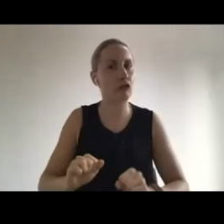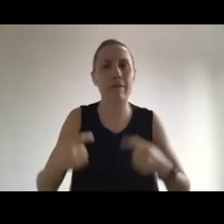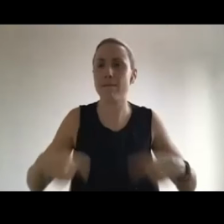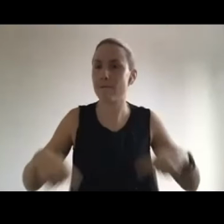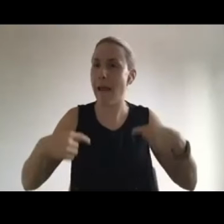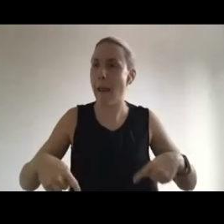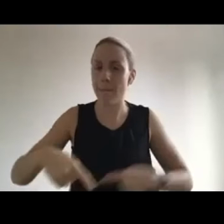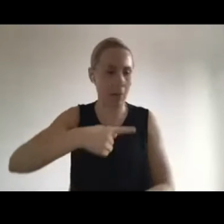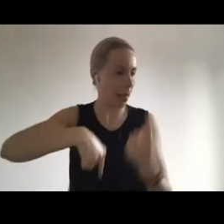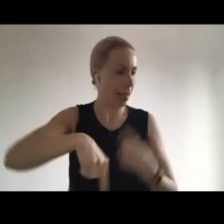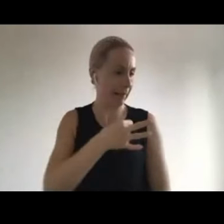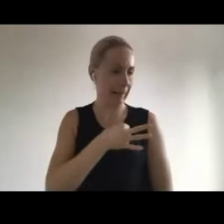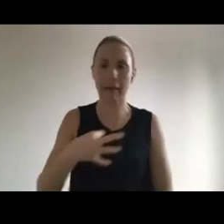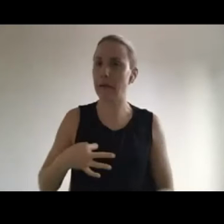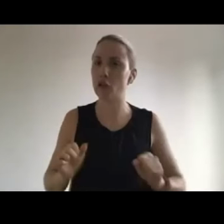yet.